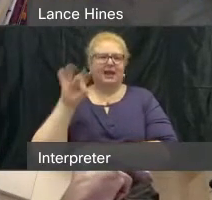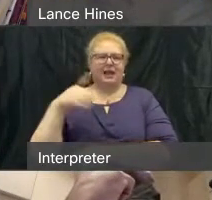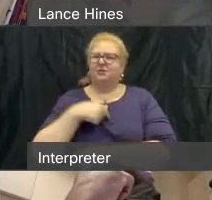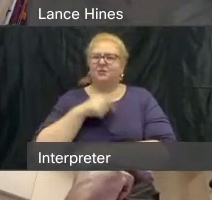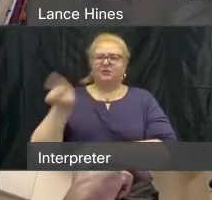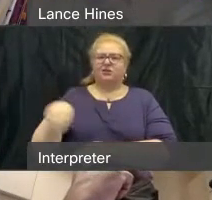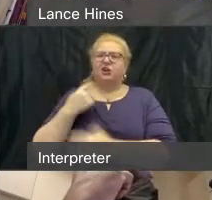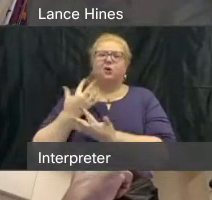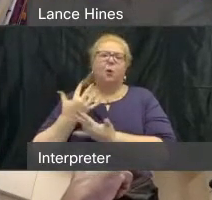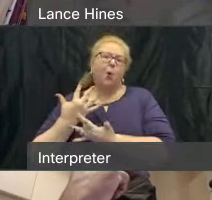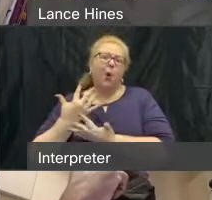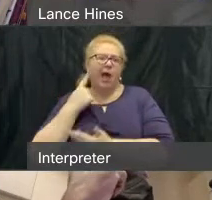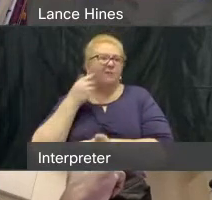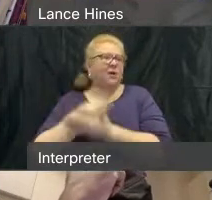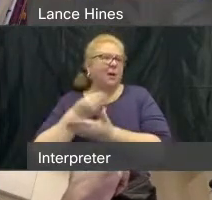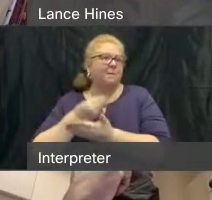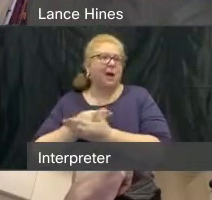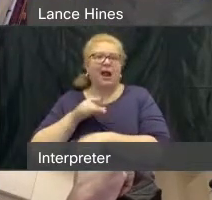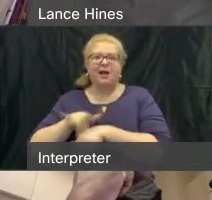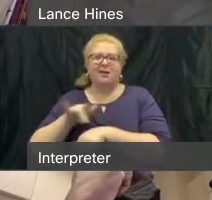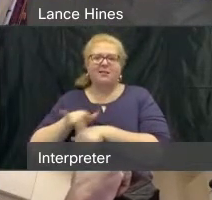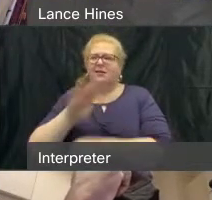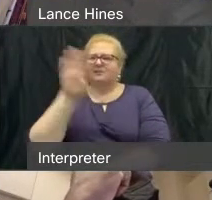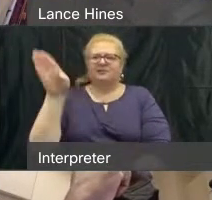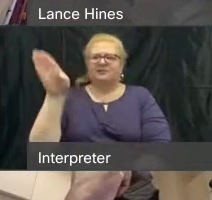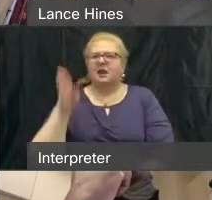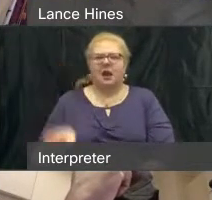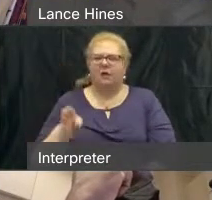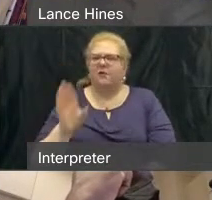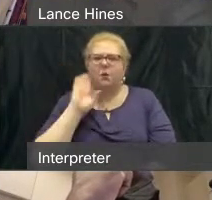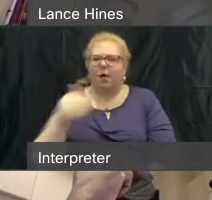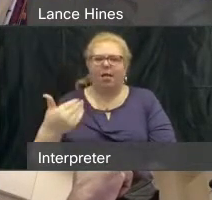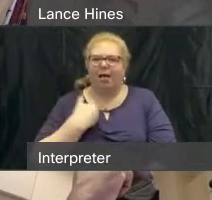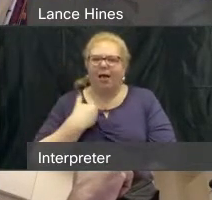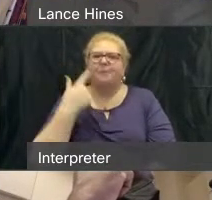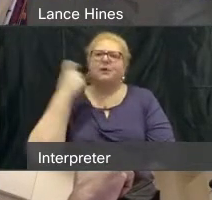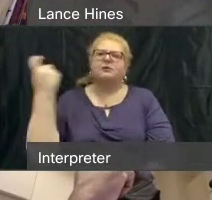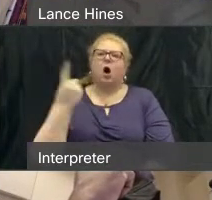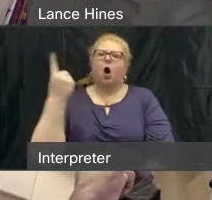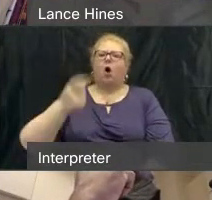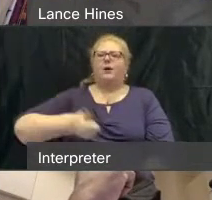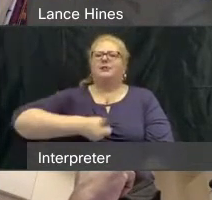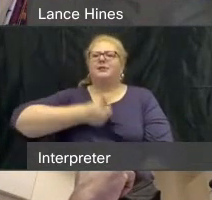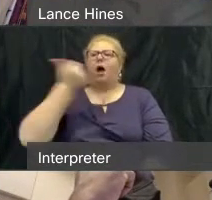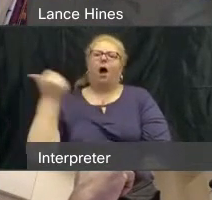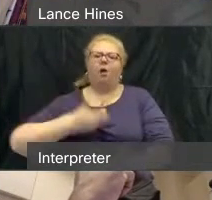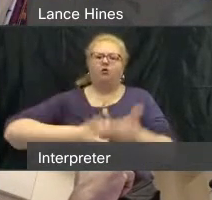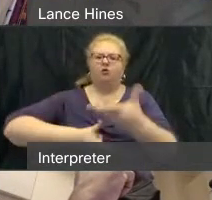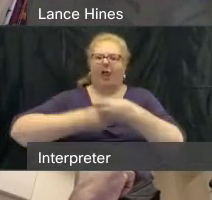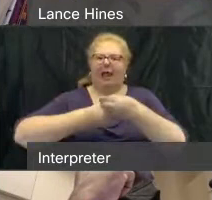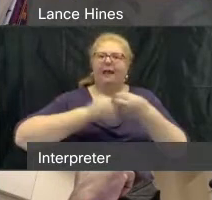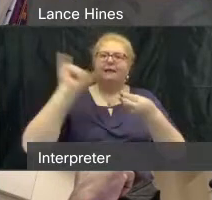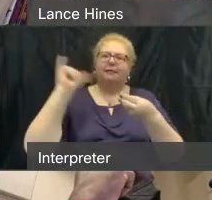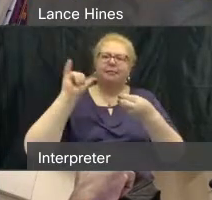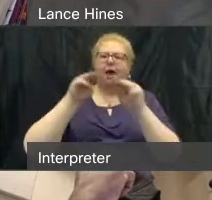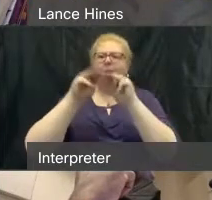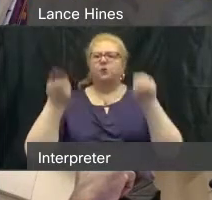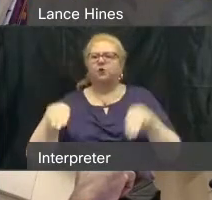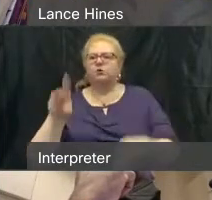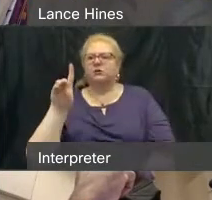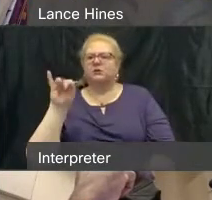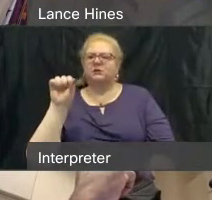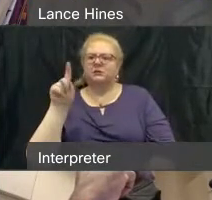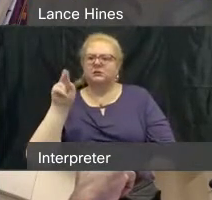available, there will never be, because there's always something else that's added. Like the Museum of Discovery will